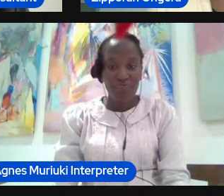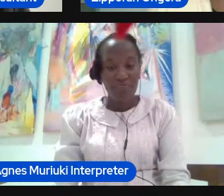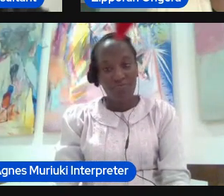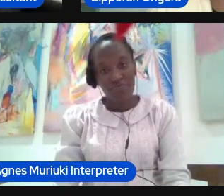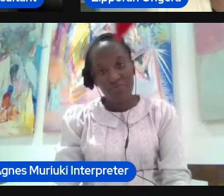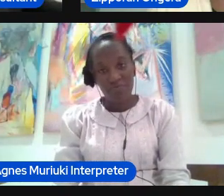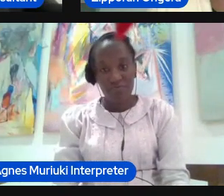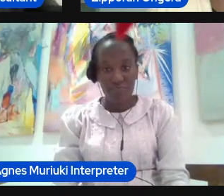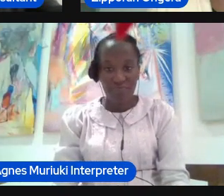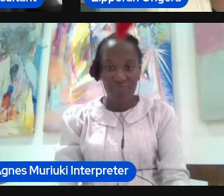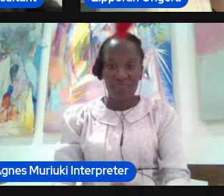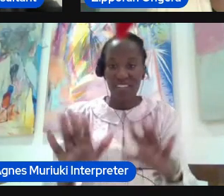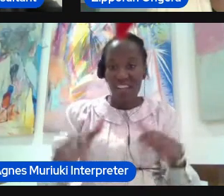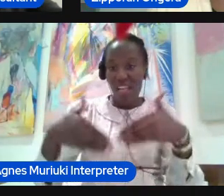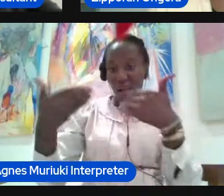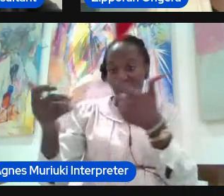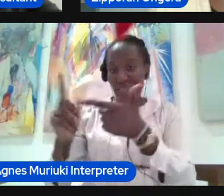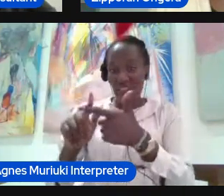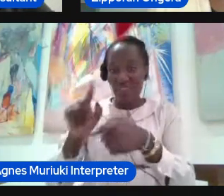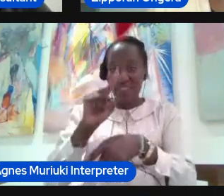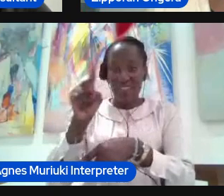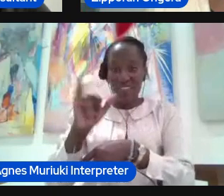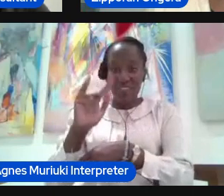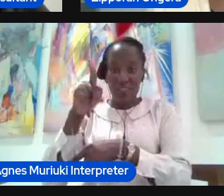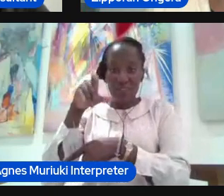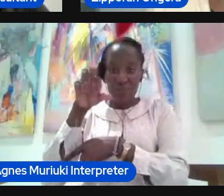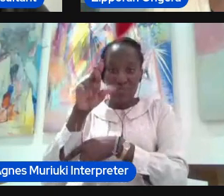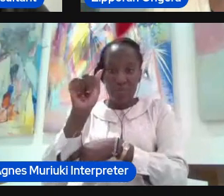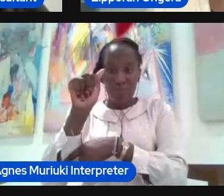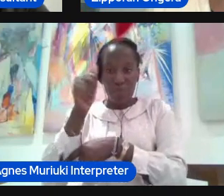I pass the ball to Zipporah.